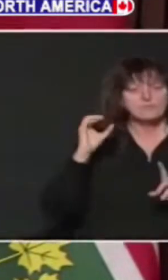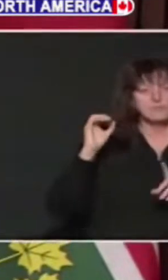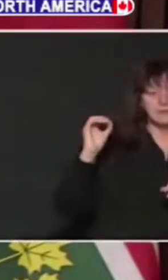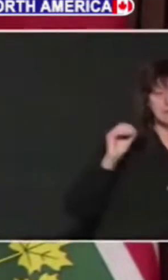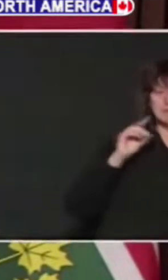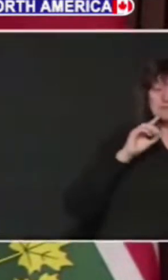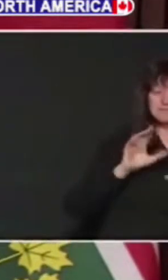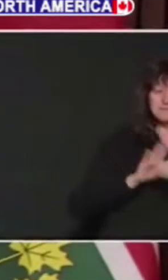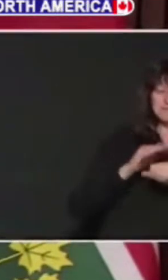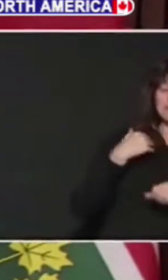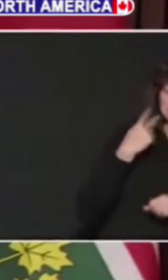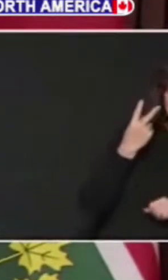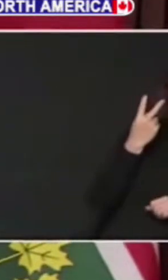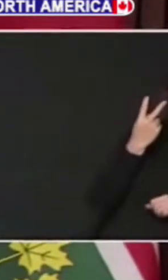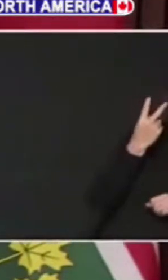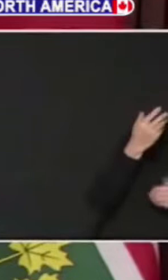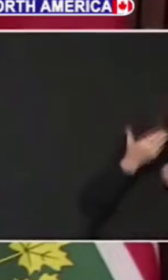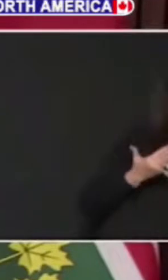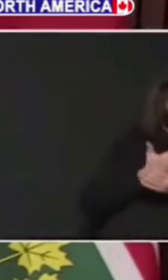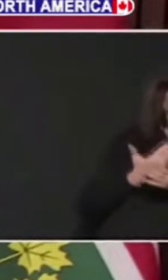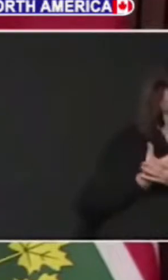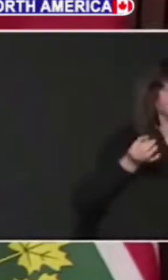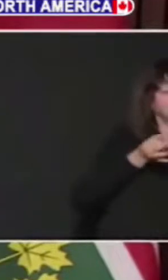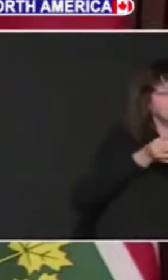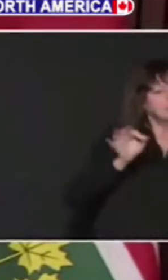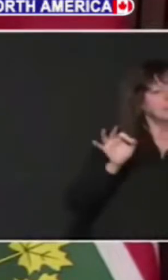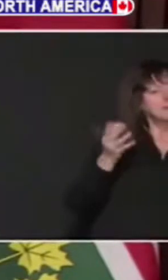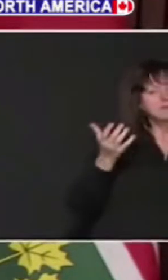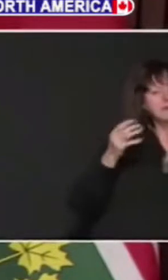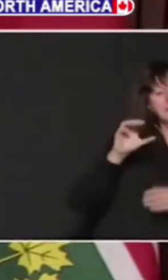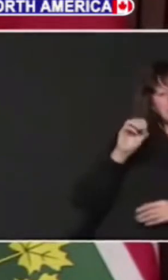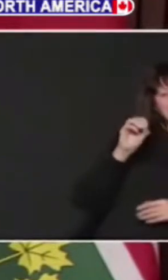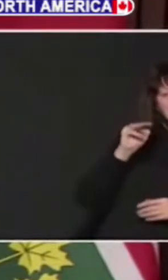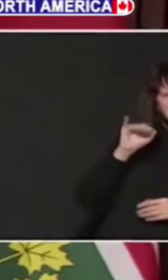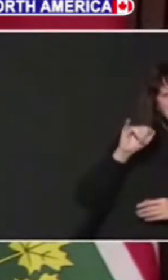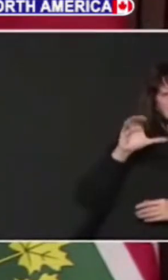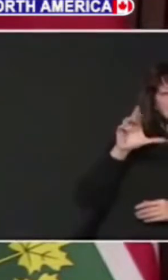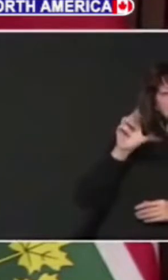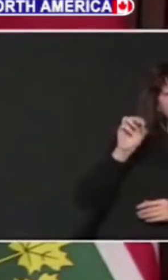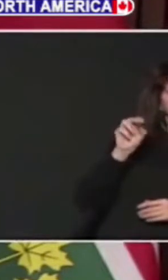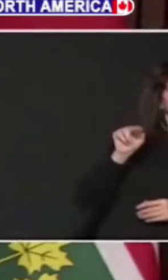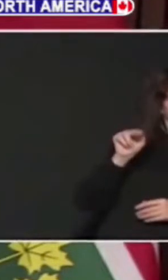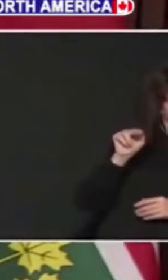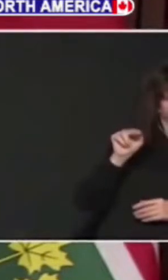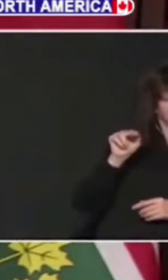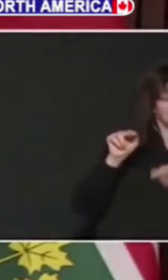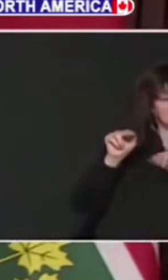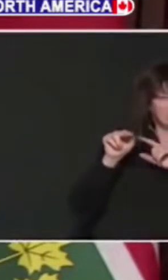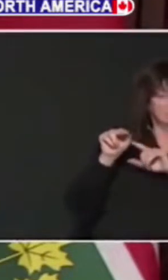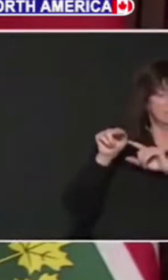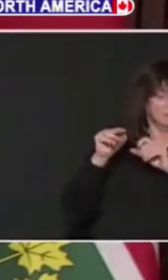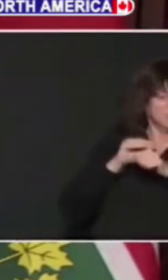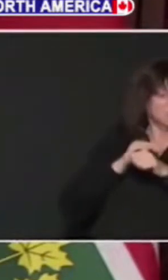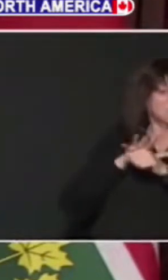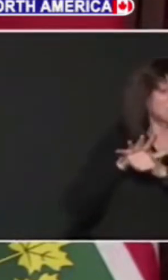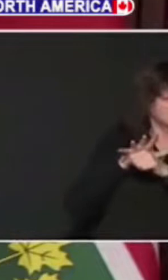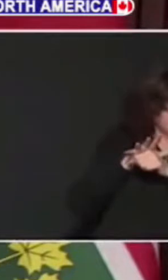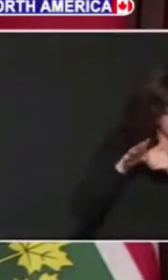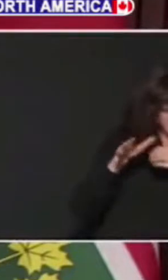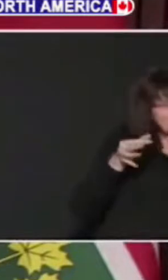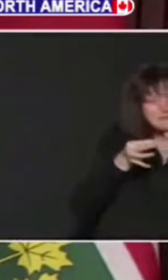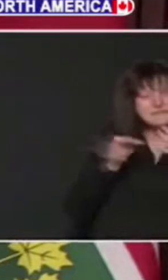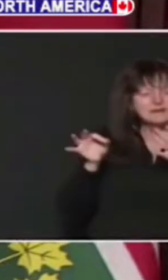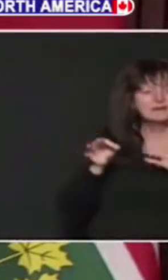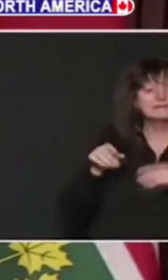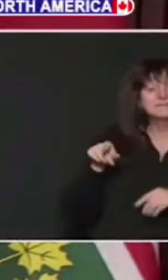2 cases of the Omicron variant of COVID-19. Both cases were reported in individuals in